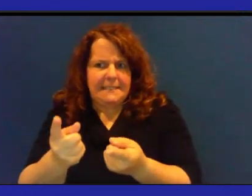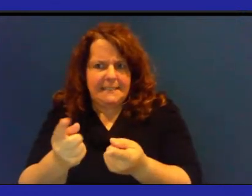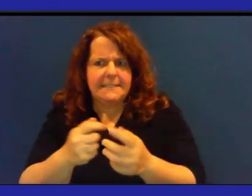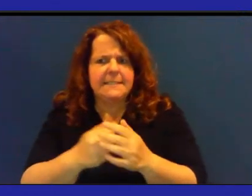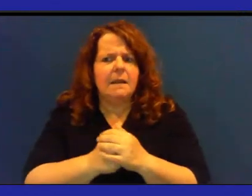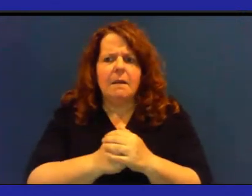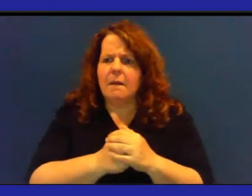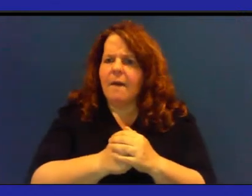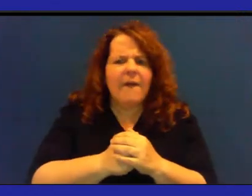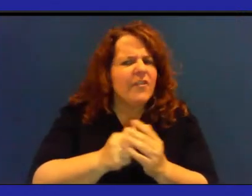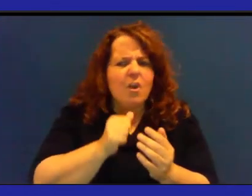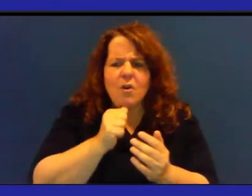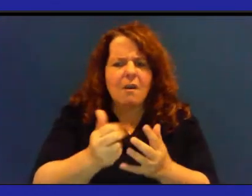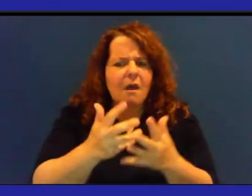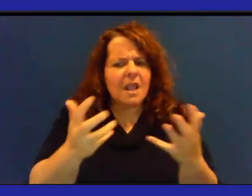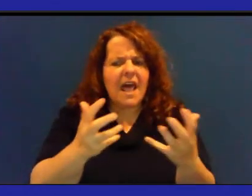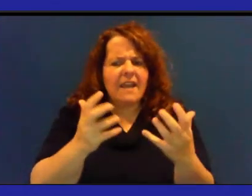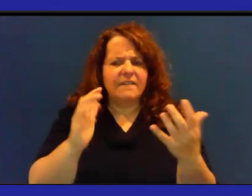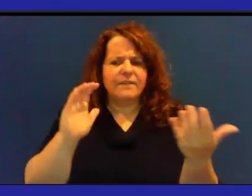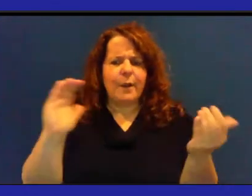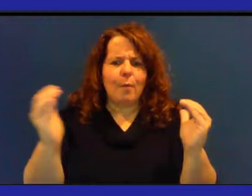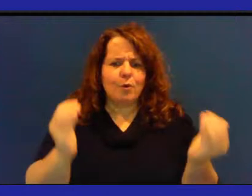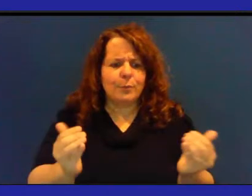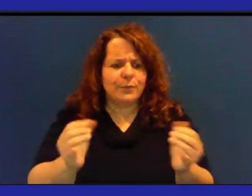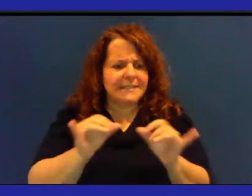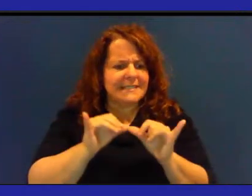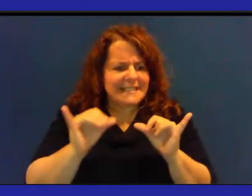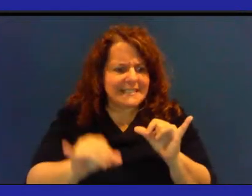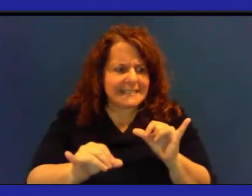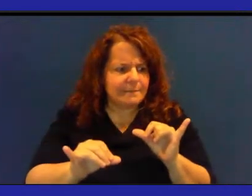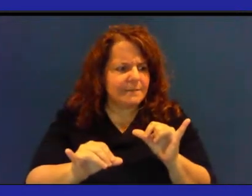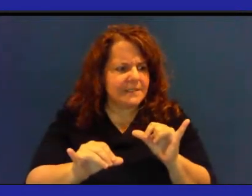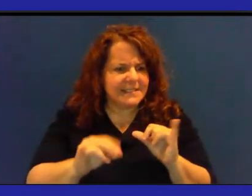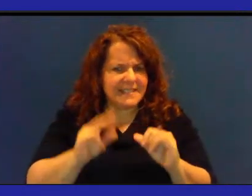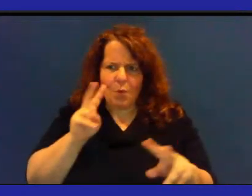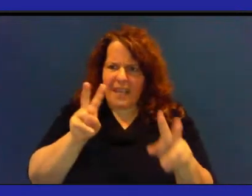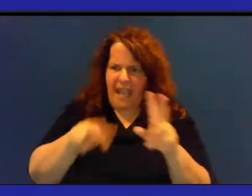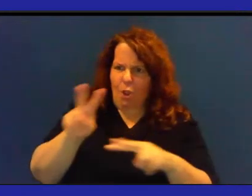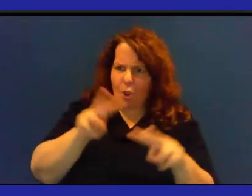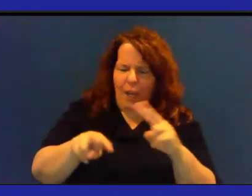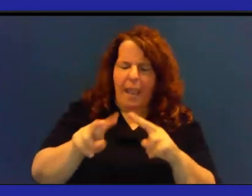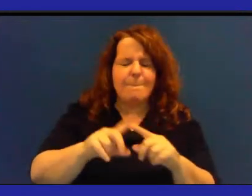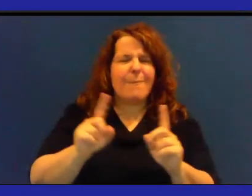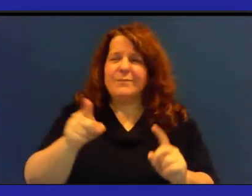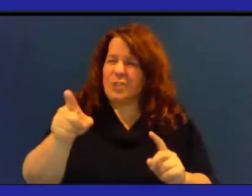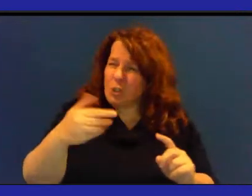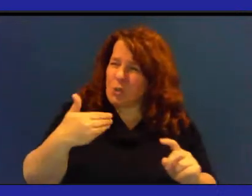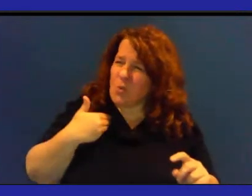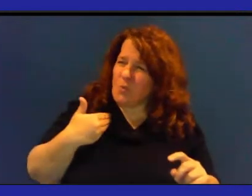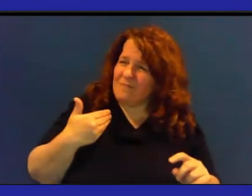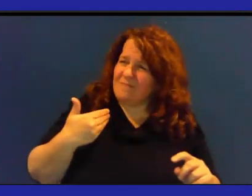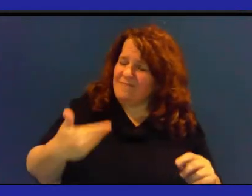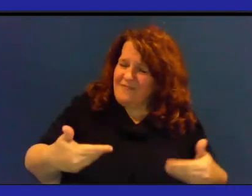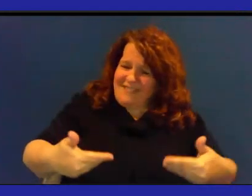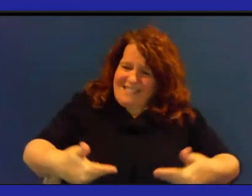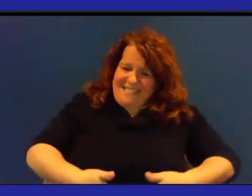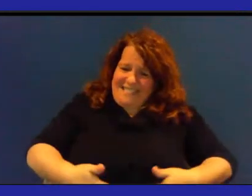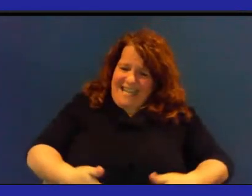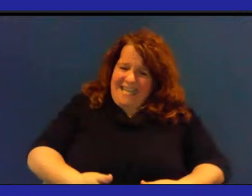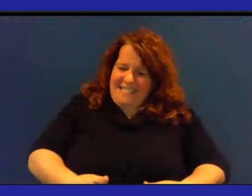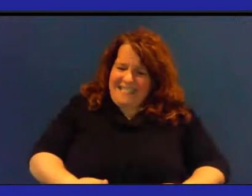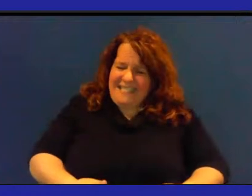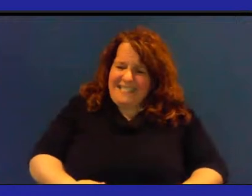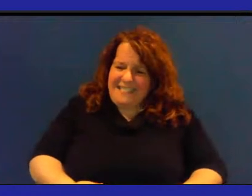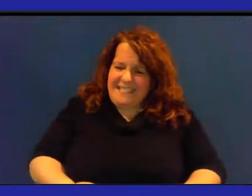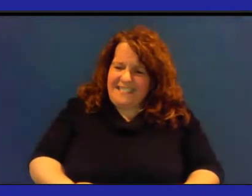aren't a lot of comparable systems or peers that we can look at, but do you have any sense of, well, one, is the